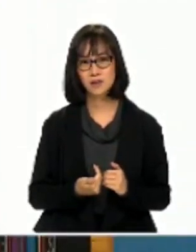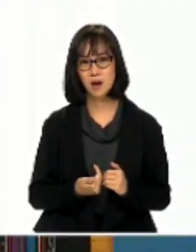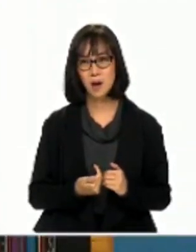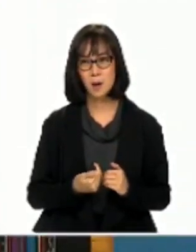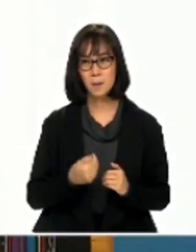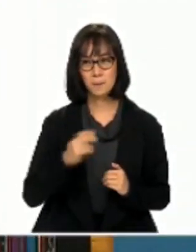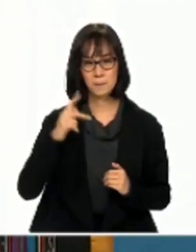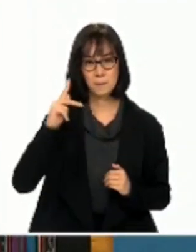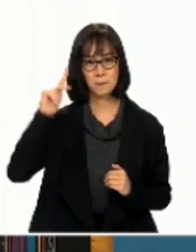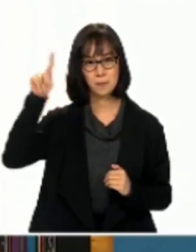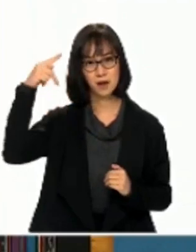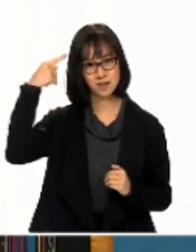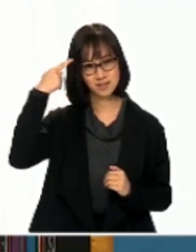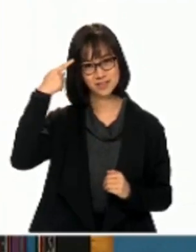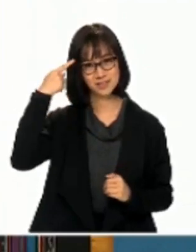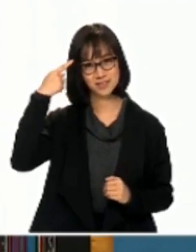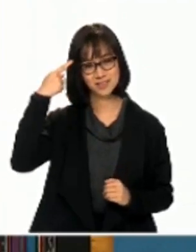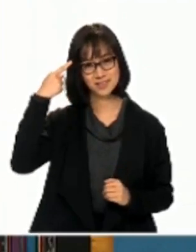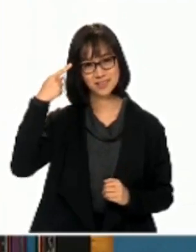and